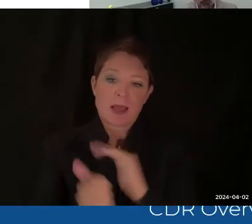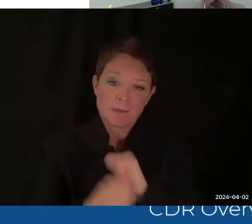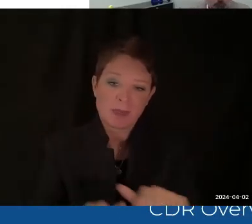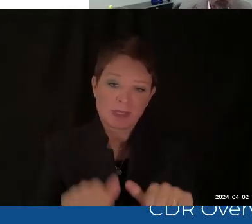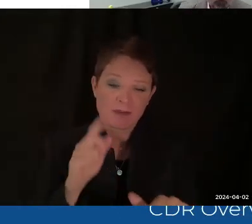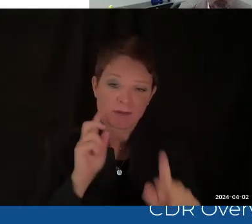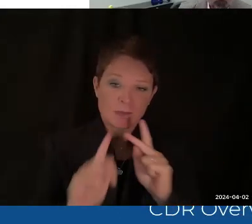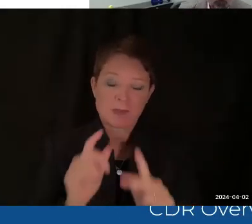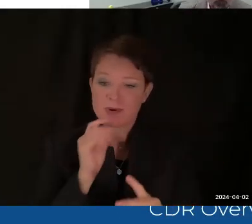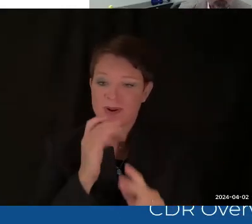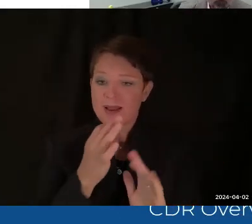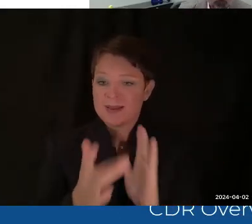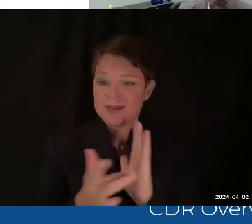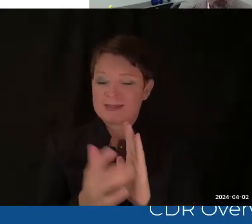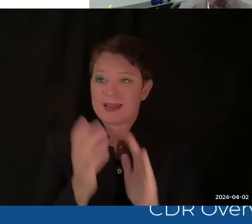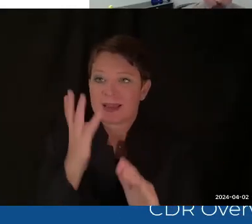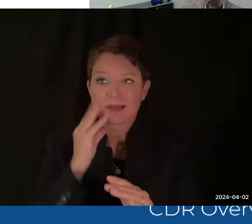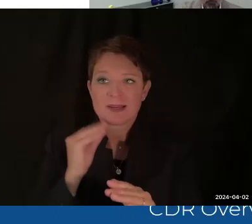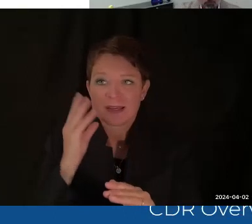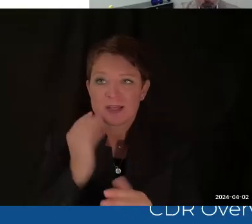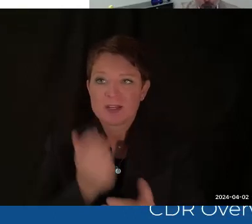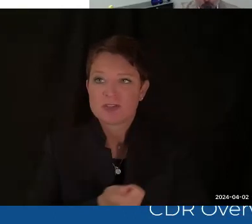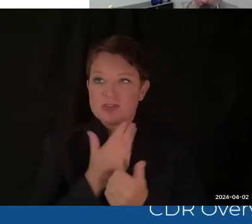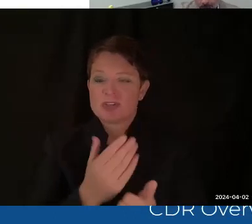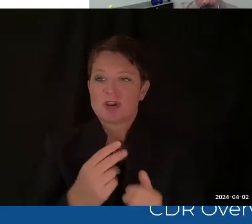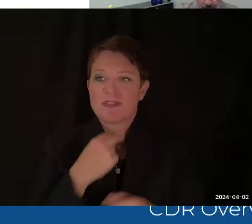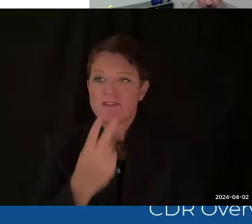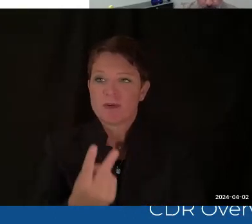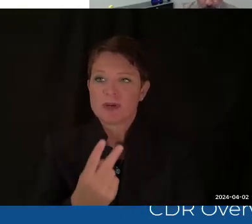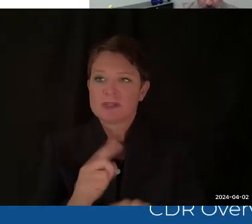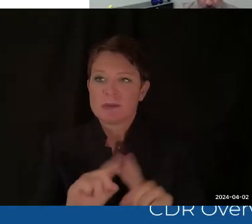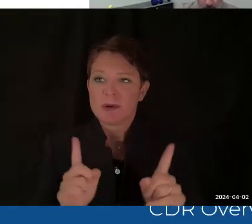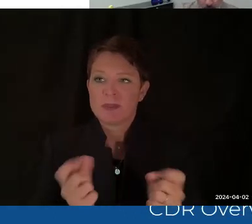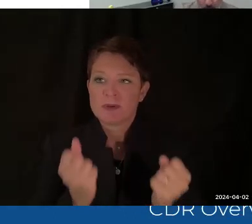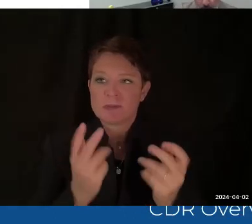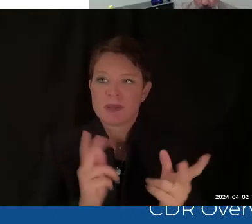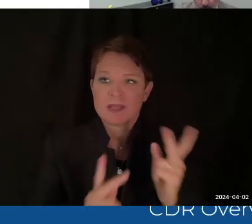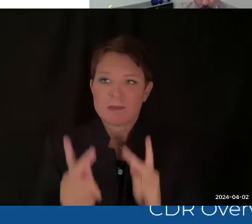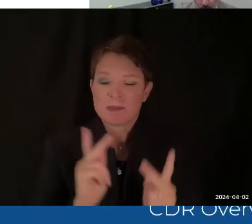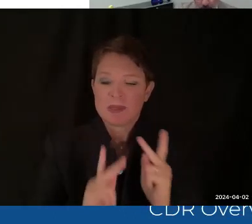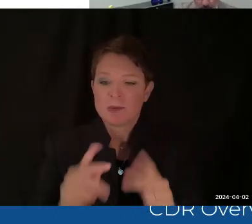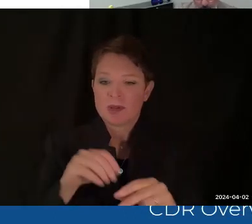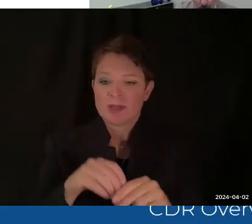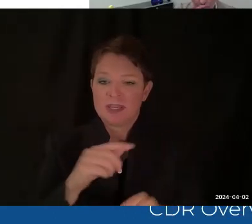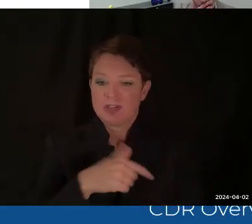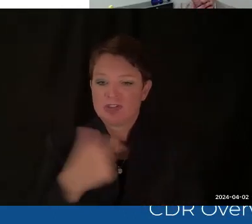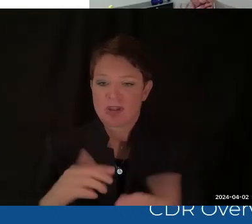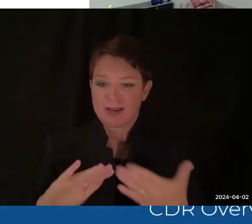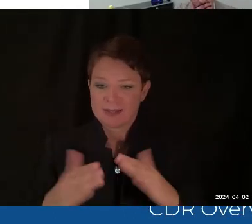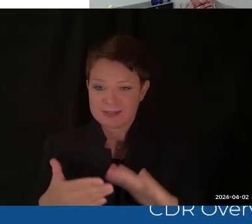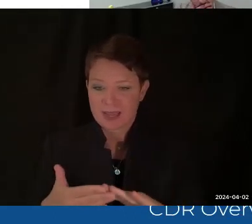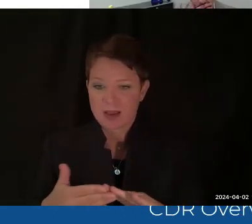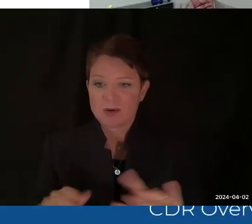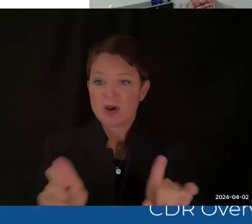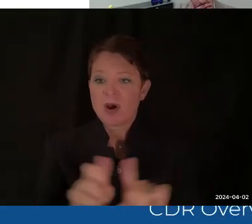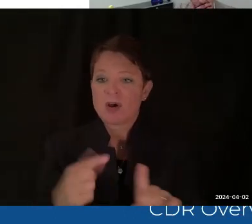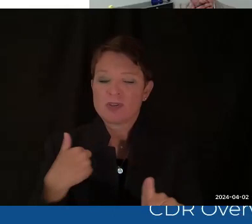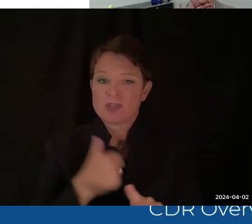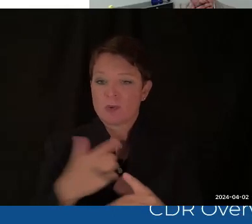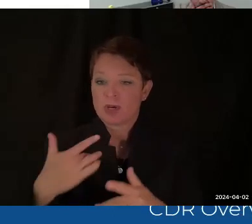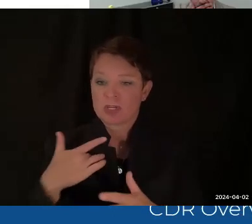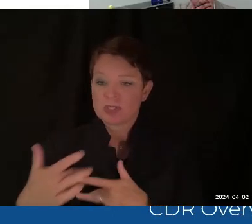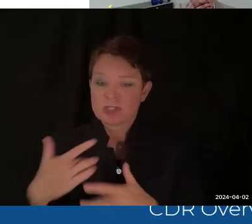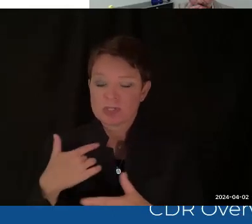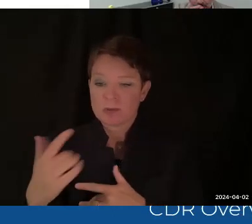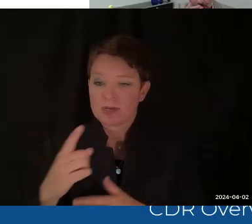aren't as tech savvy to be able to share their voices, which is a lot of elders in Chinatown. We are also concerned because the